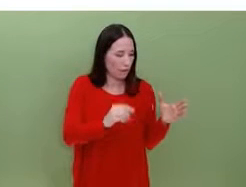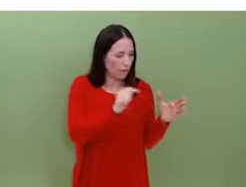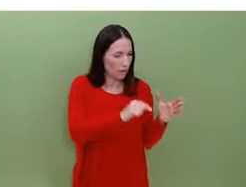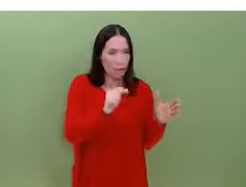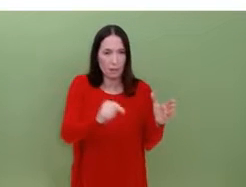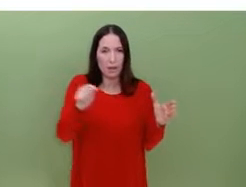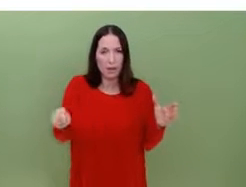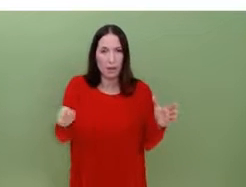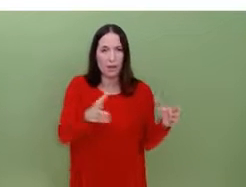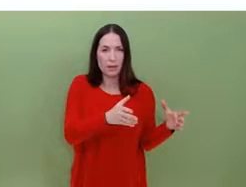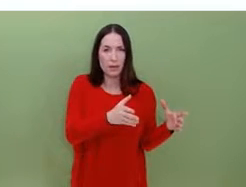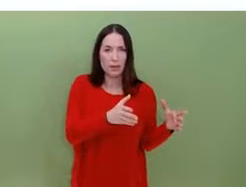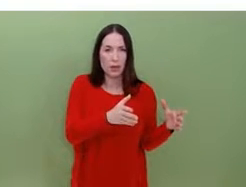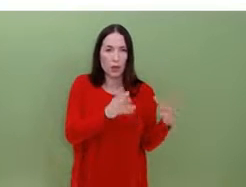before